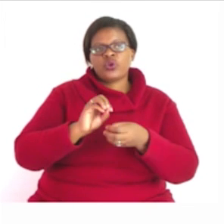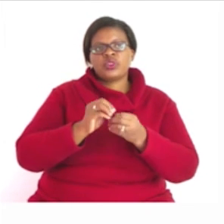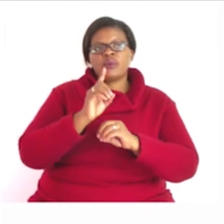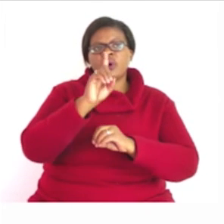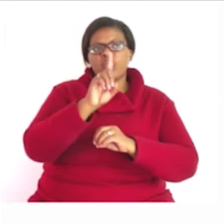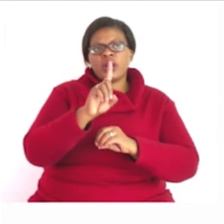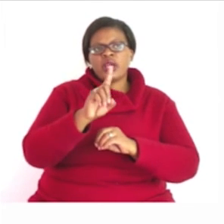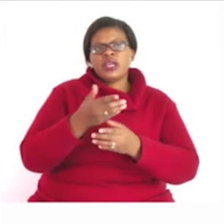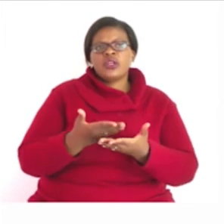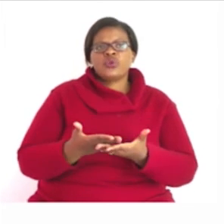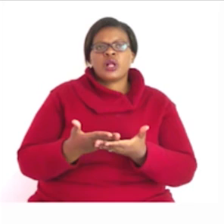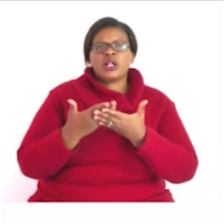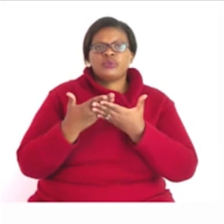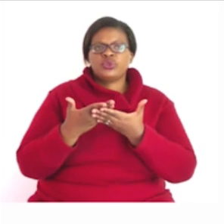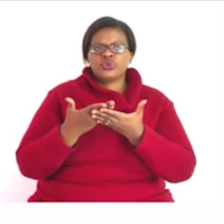to answer the